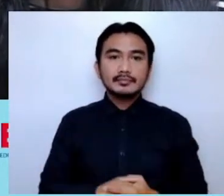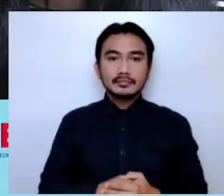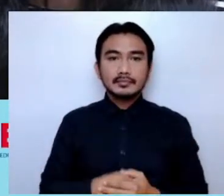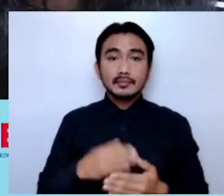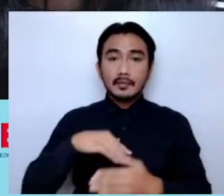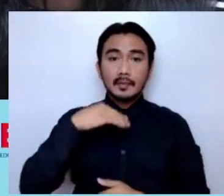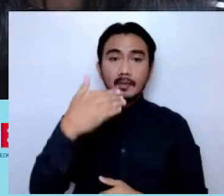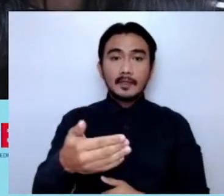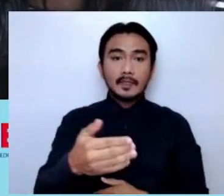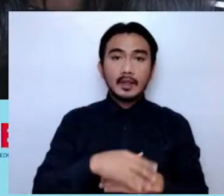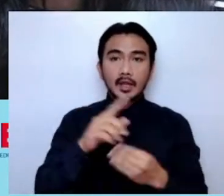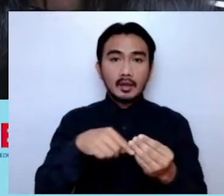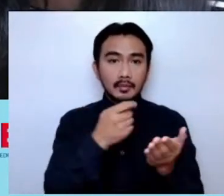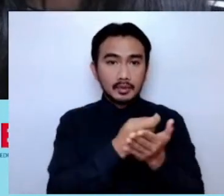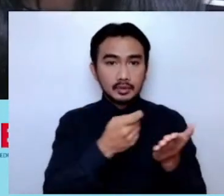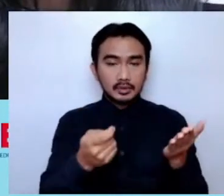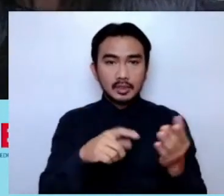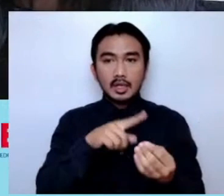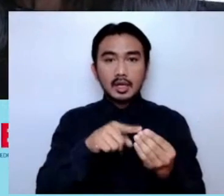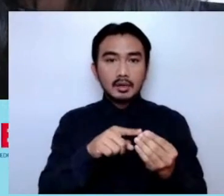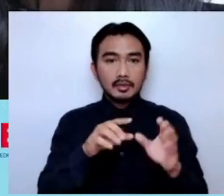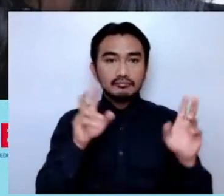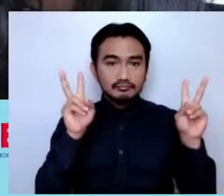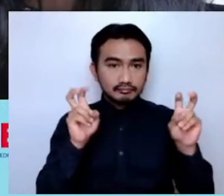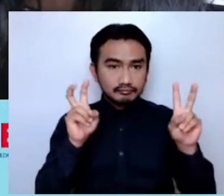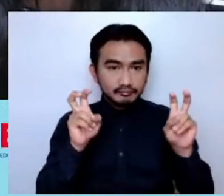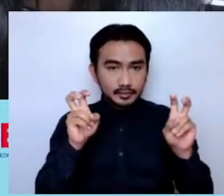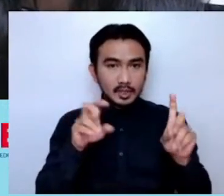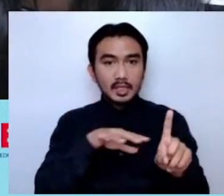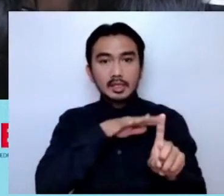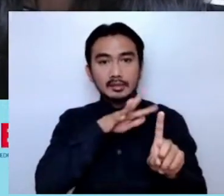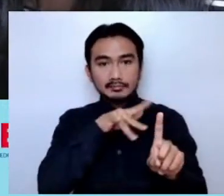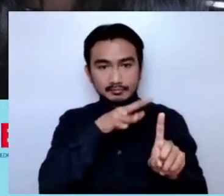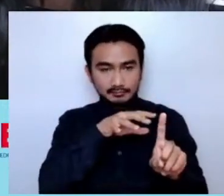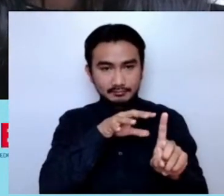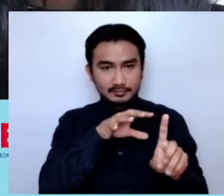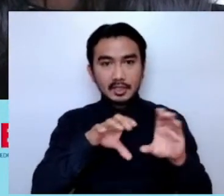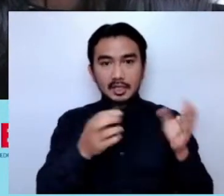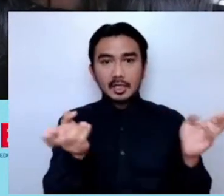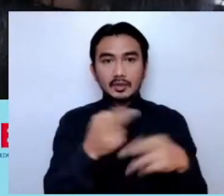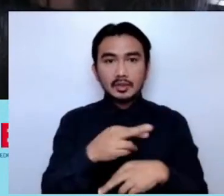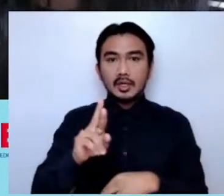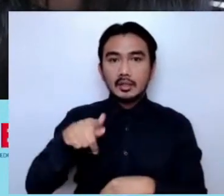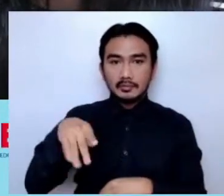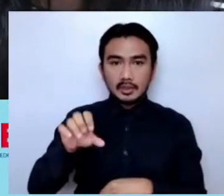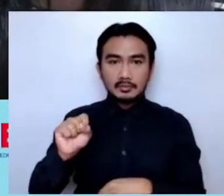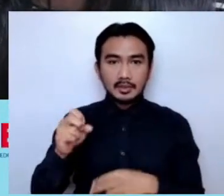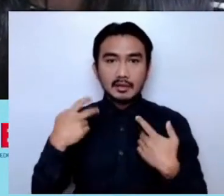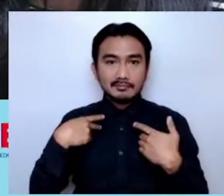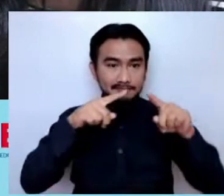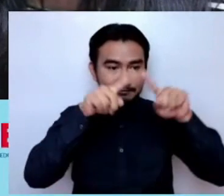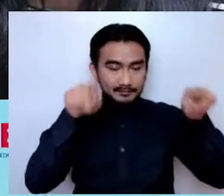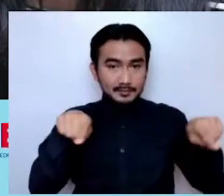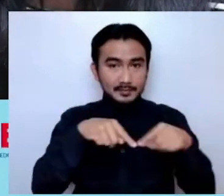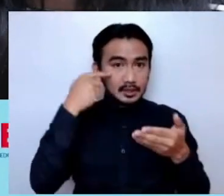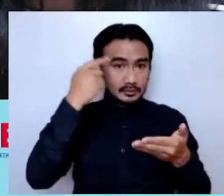tools is the classroom observation tool or the RPMS rubric. So in episode 2, whether